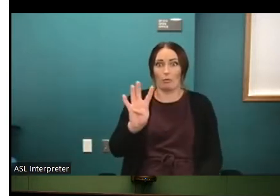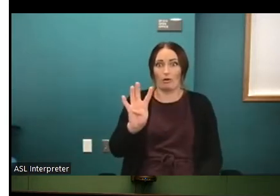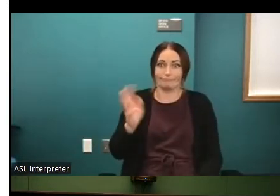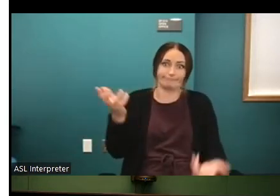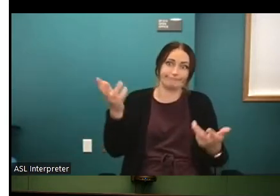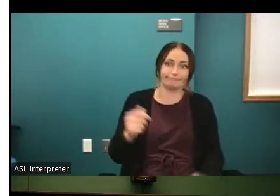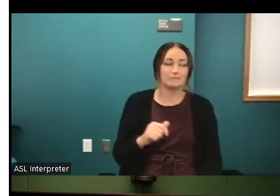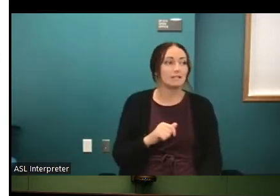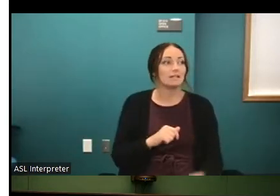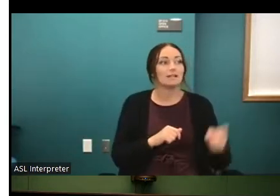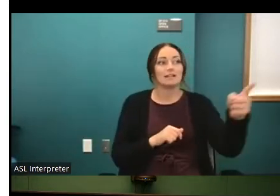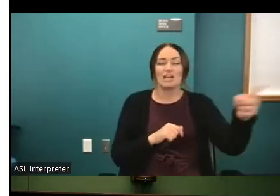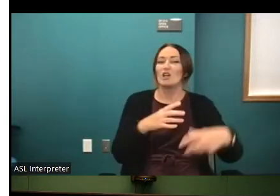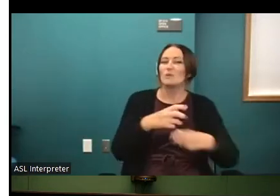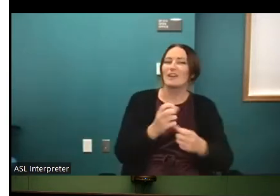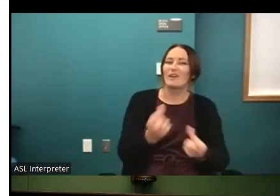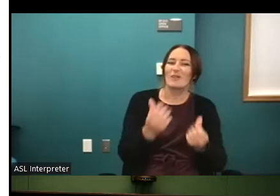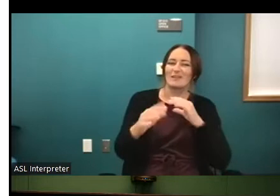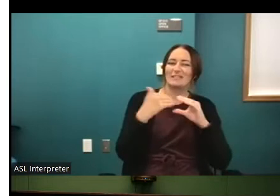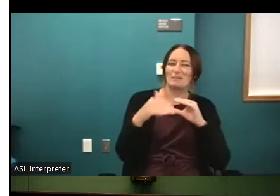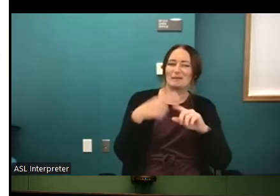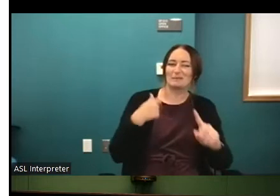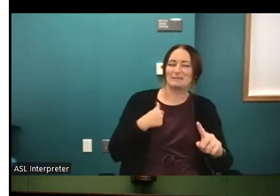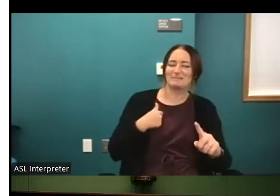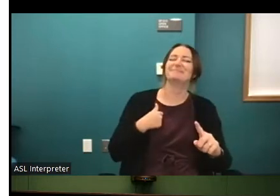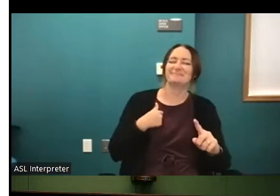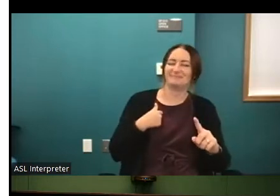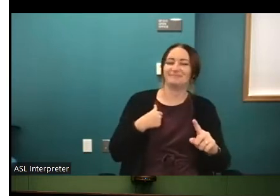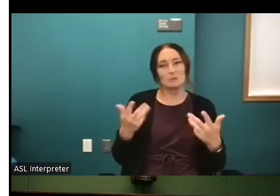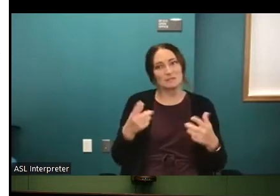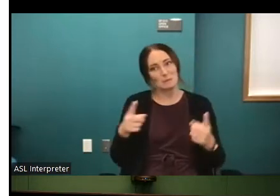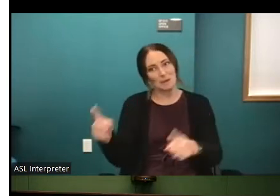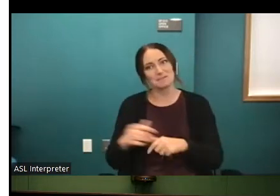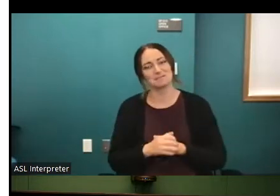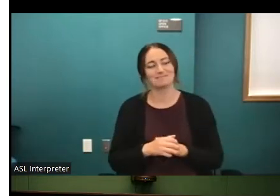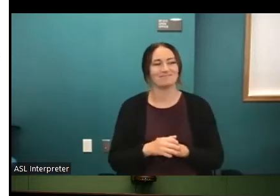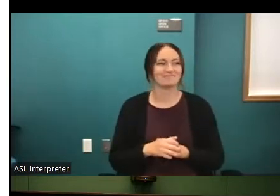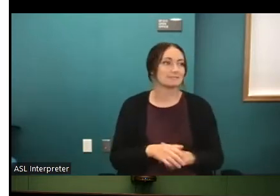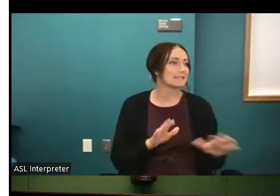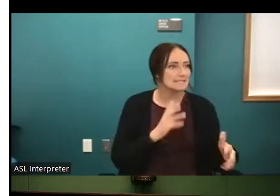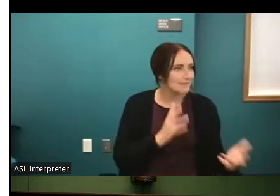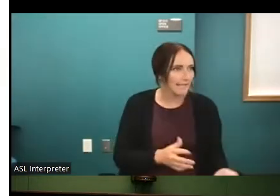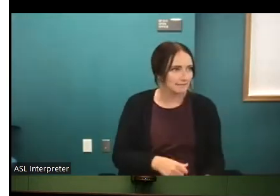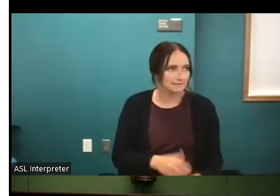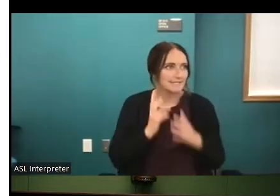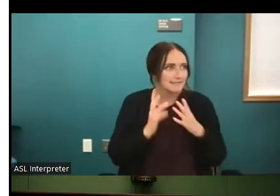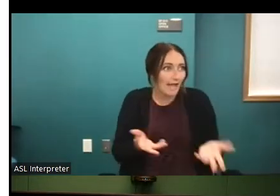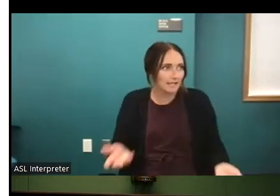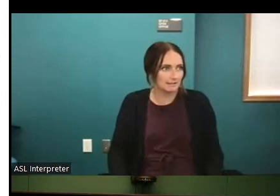So, You get a lot of emails from me. yes. It's What's fine. going on? It's fine. No. It's fine. Just kidding.